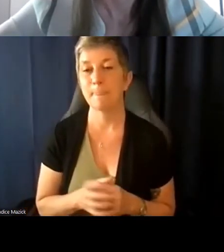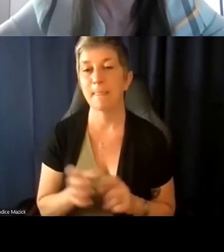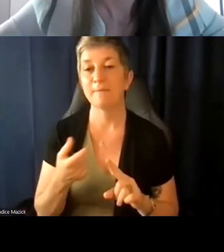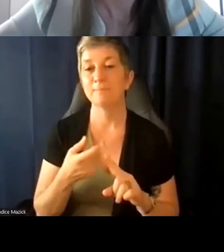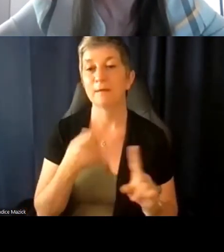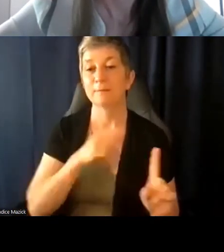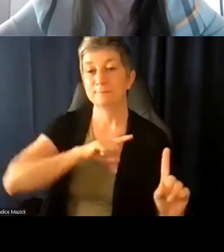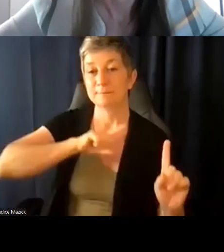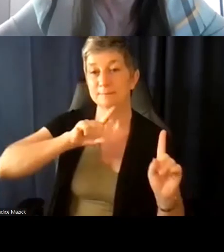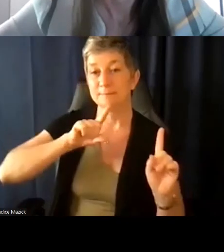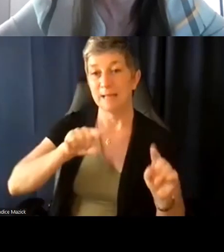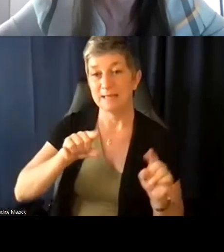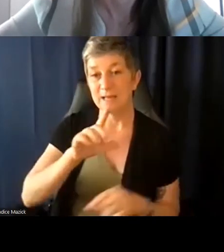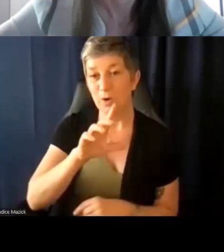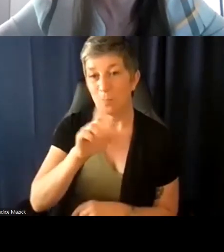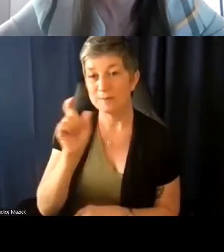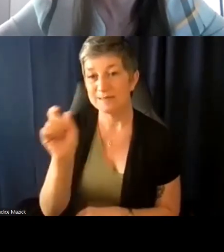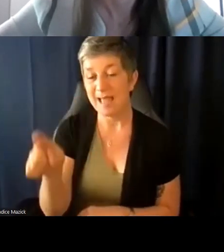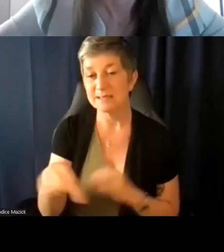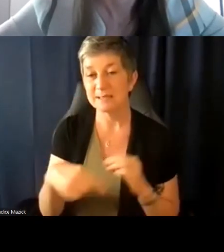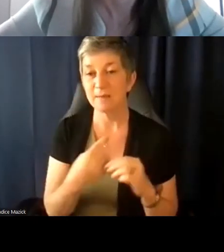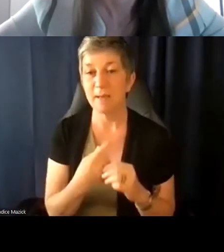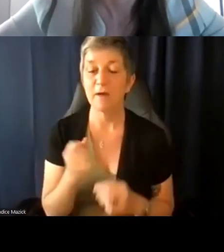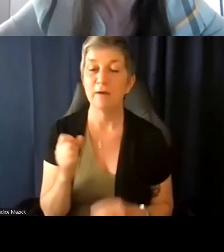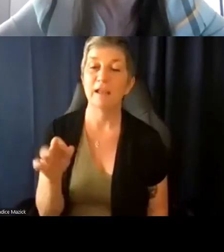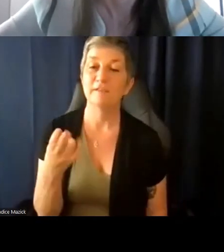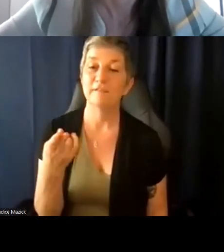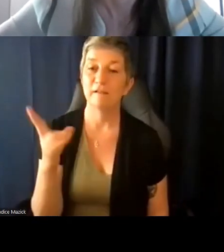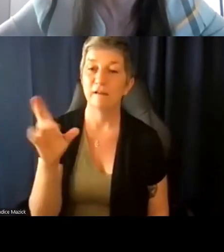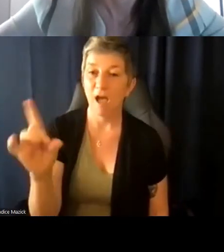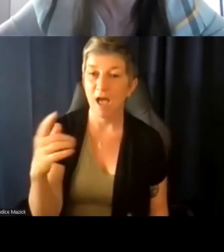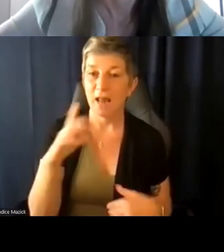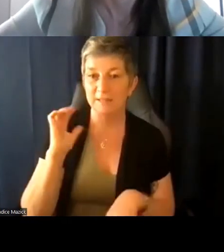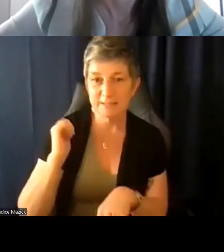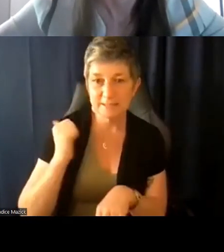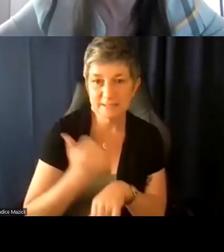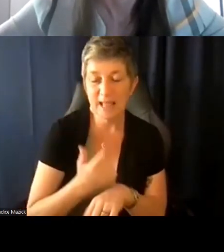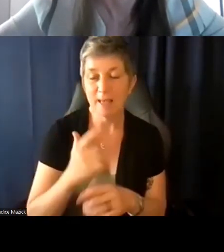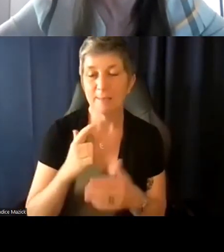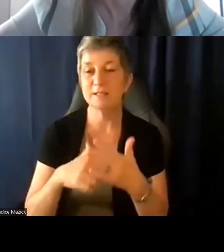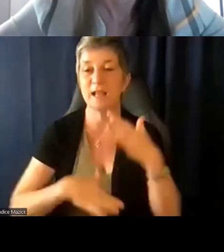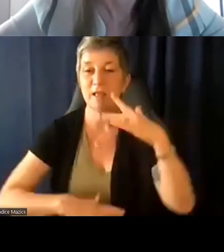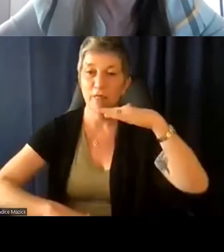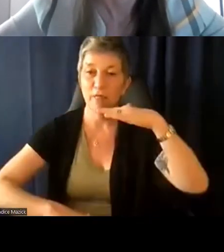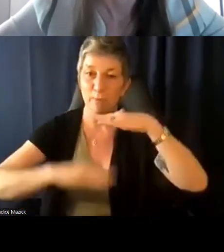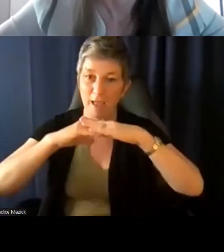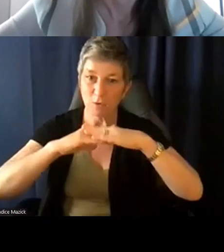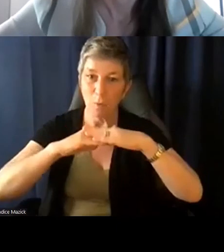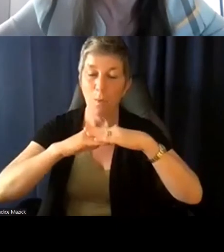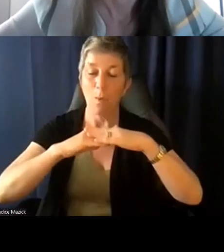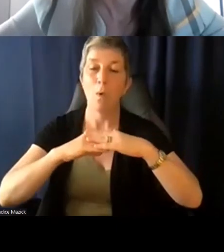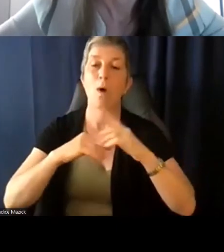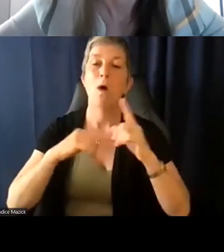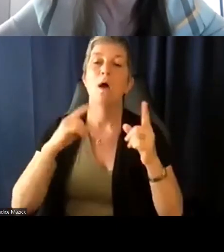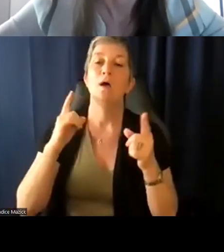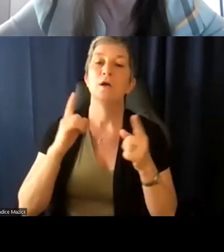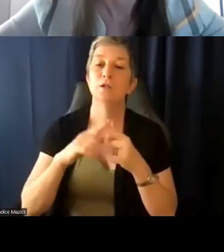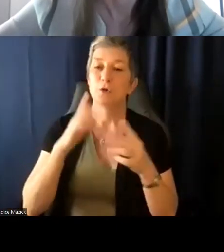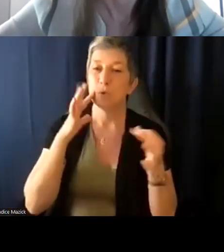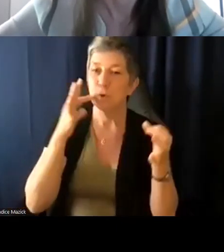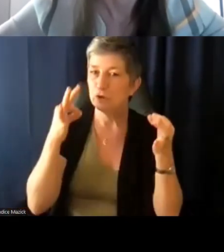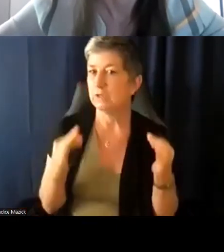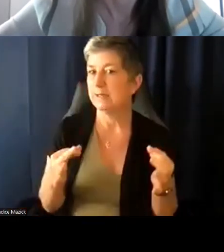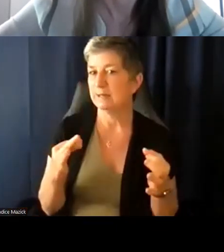who is asking about whether HUD has established a threshold in order to deem a policy